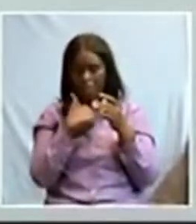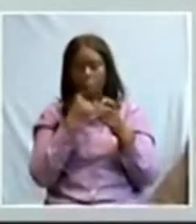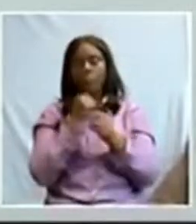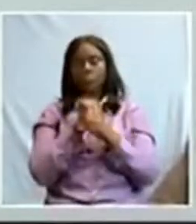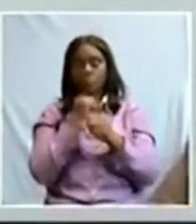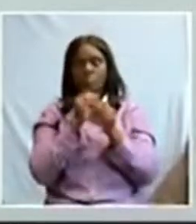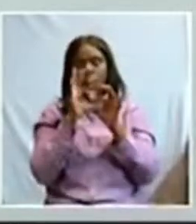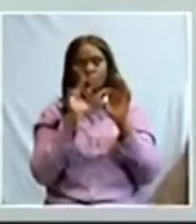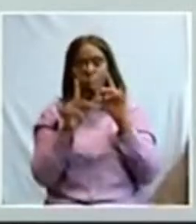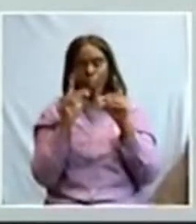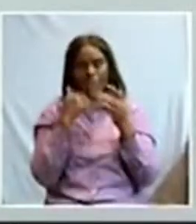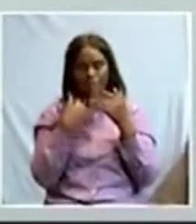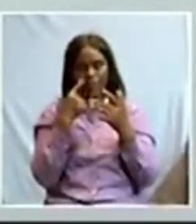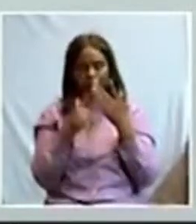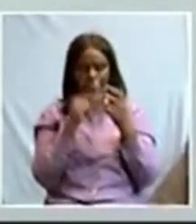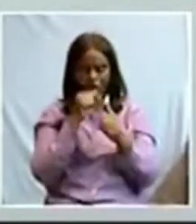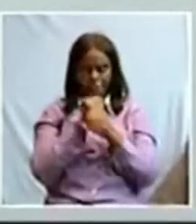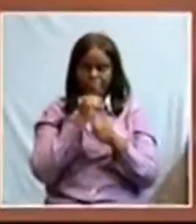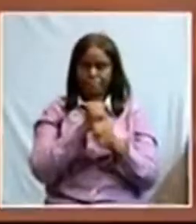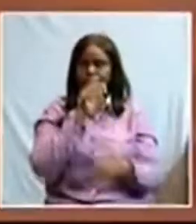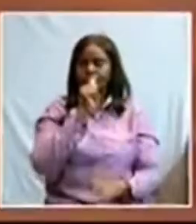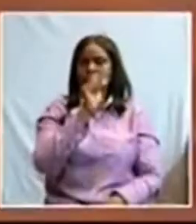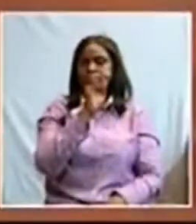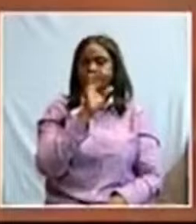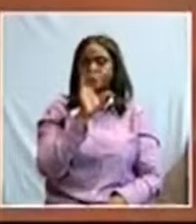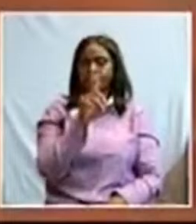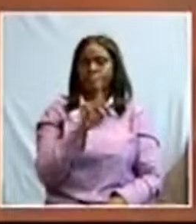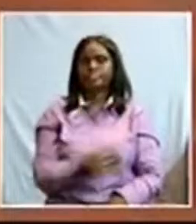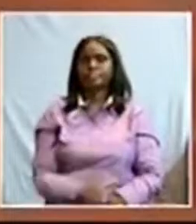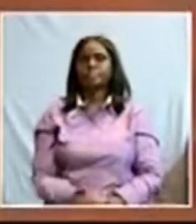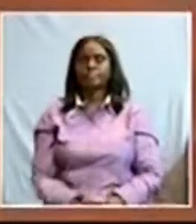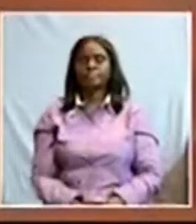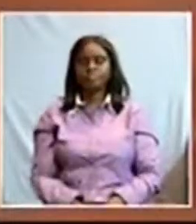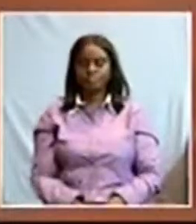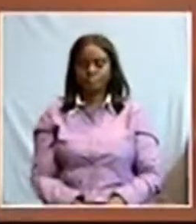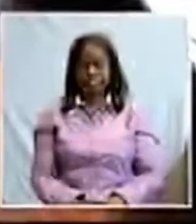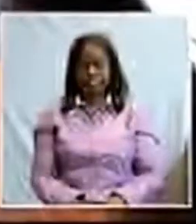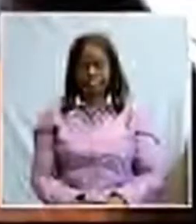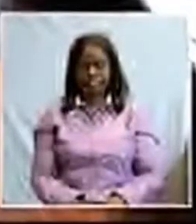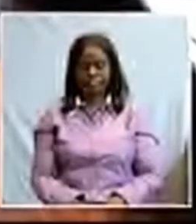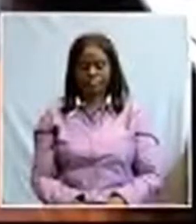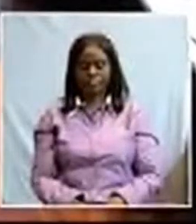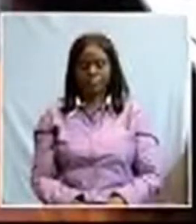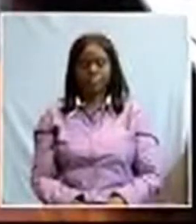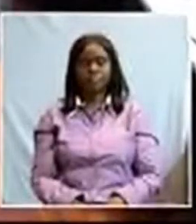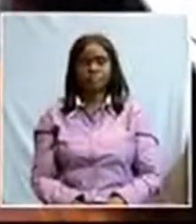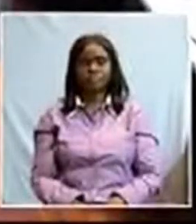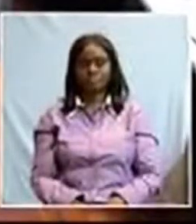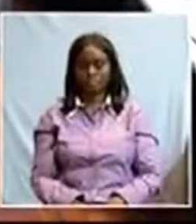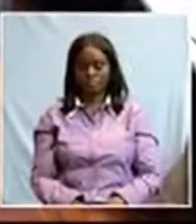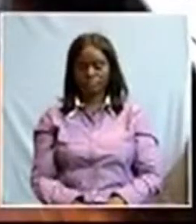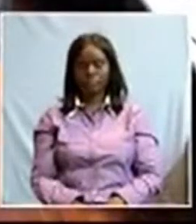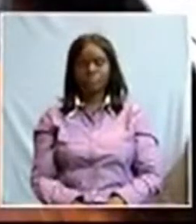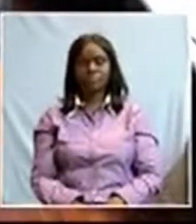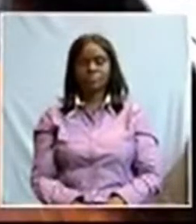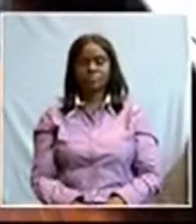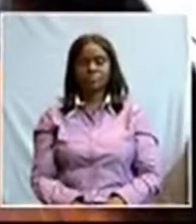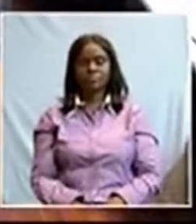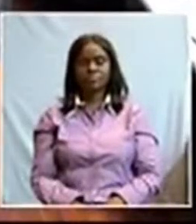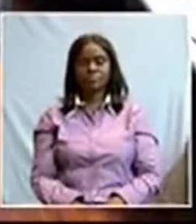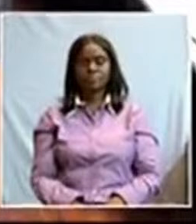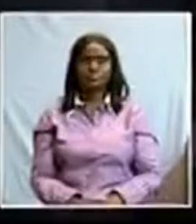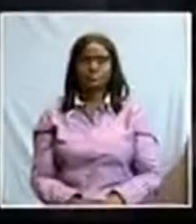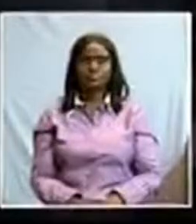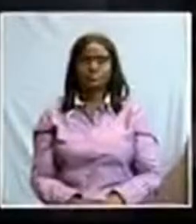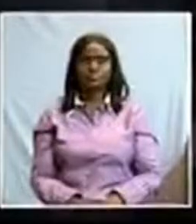this, people have done A, B, C, D. Honorable Mtelo. Different question, Chair. Permitted?